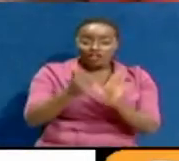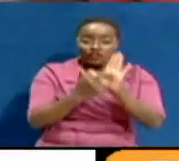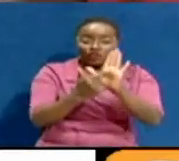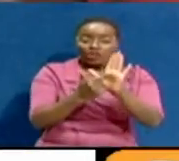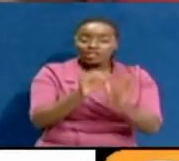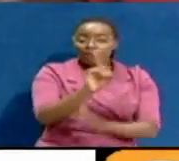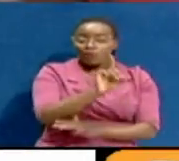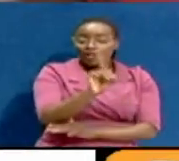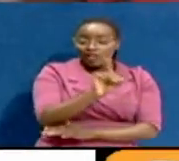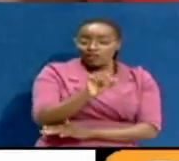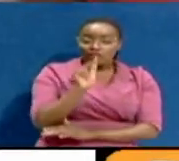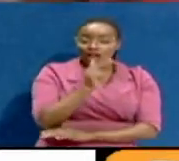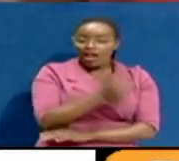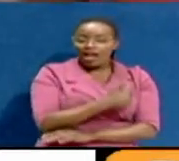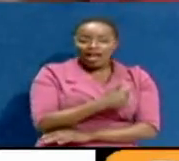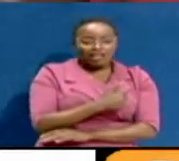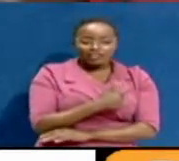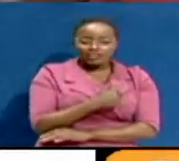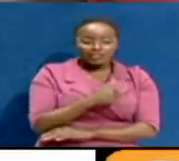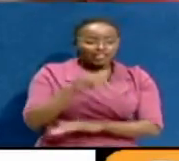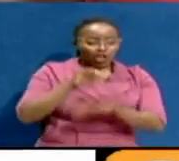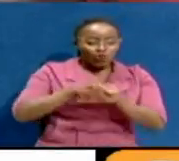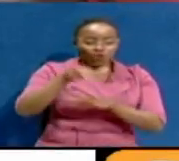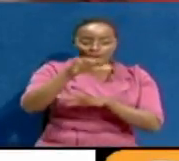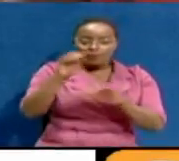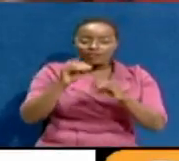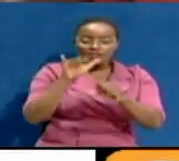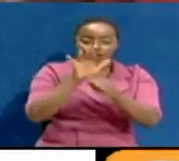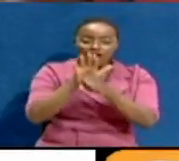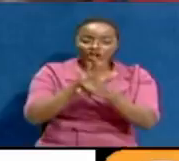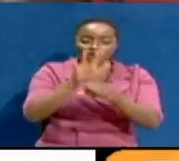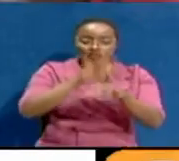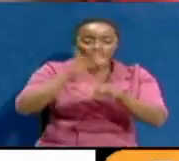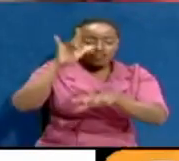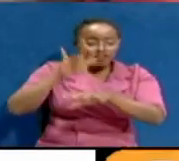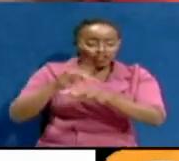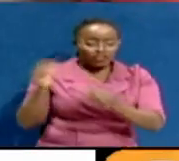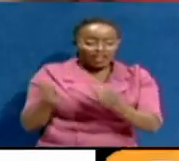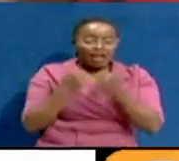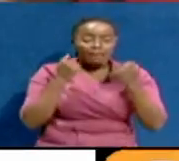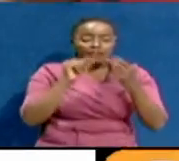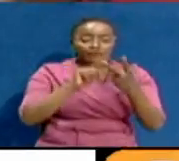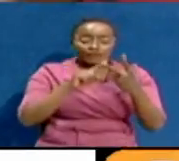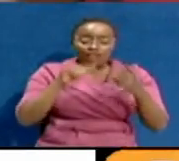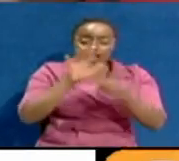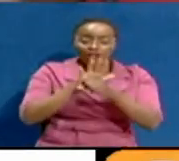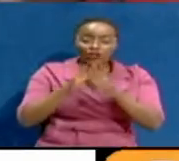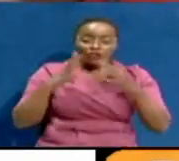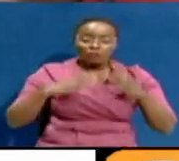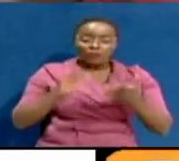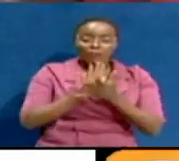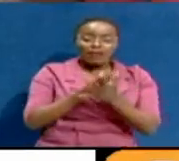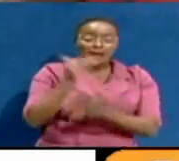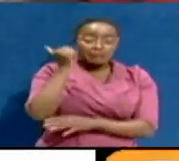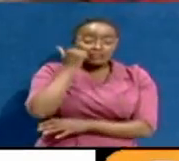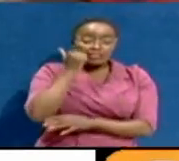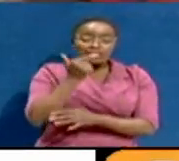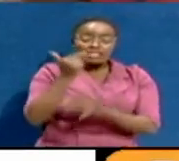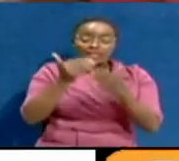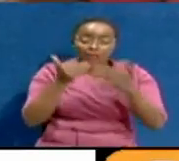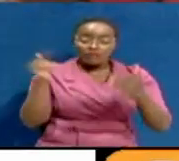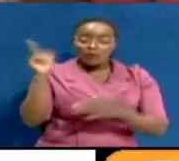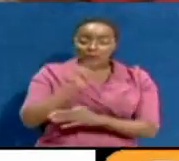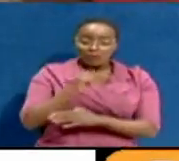example, in Nairobi, we are not in a very good place. We have a lot of infections. We have a lot of people getting sick. And as we said, we